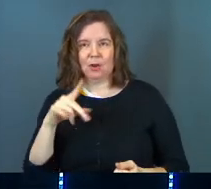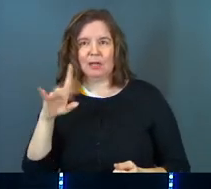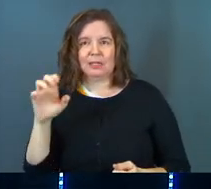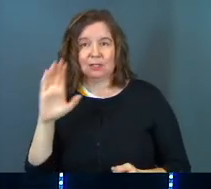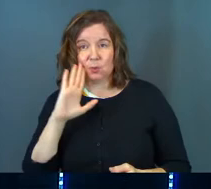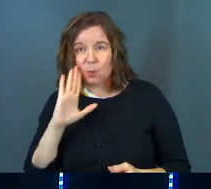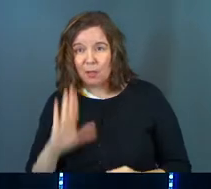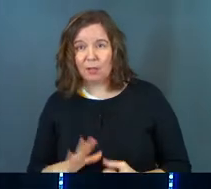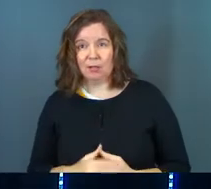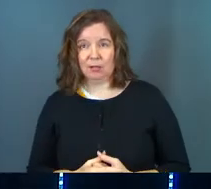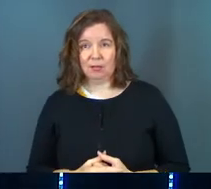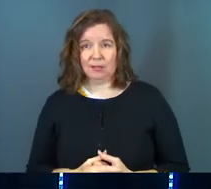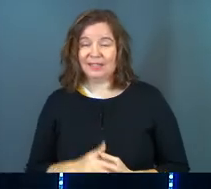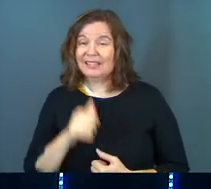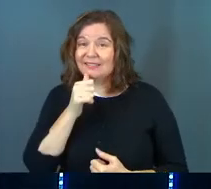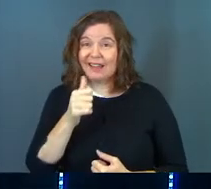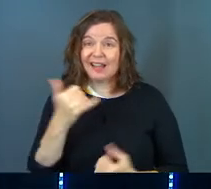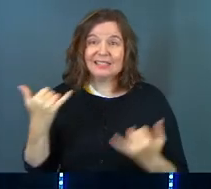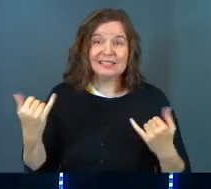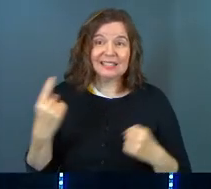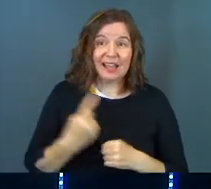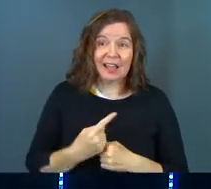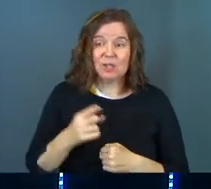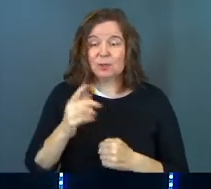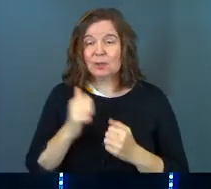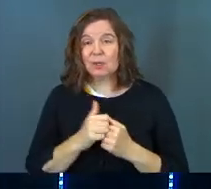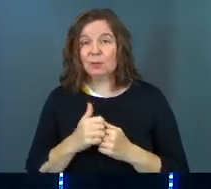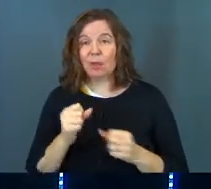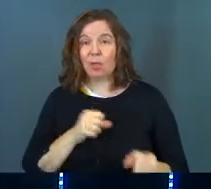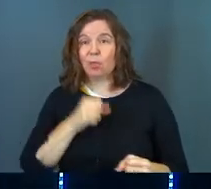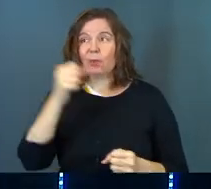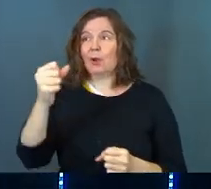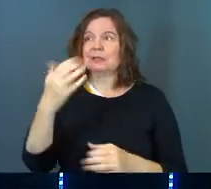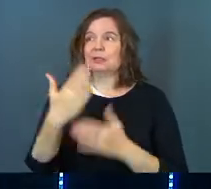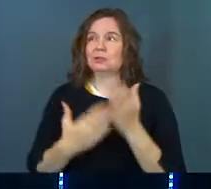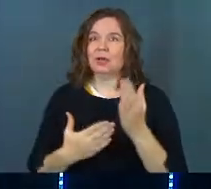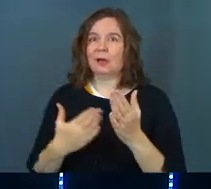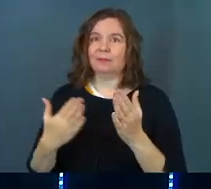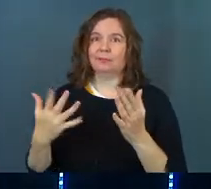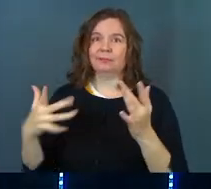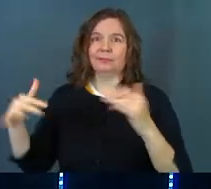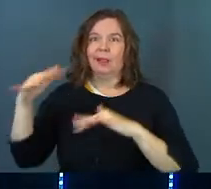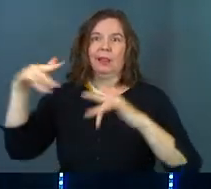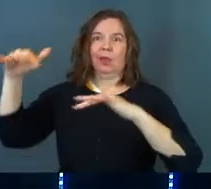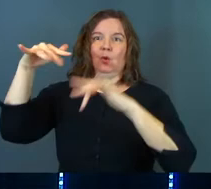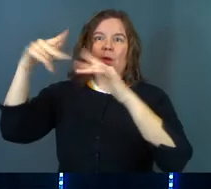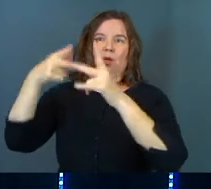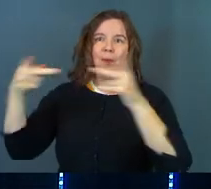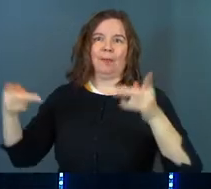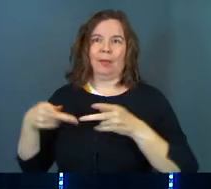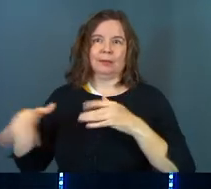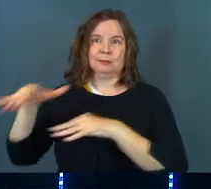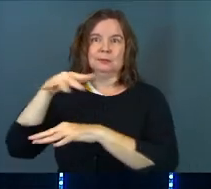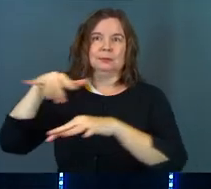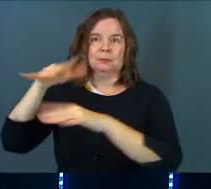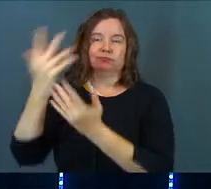in paradise. Not today you'll be thrust onto some theoretical